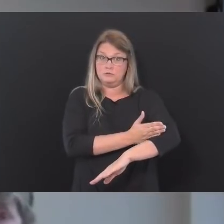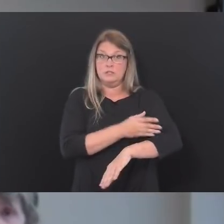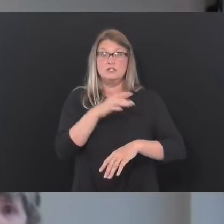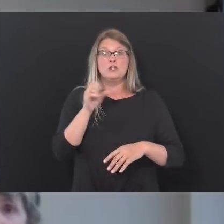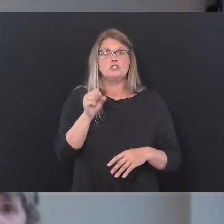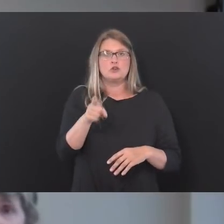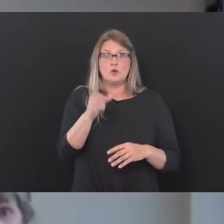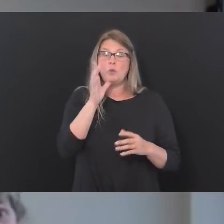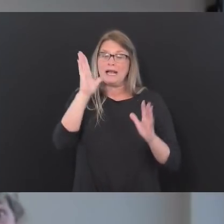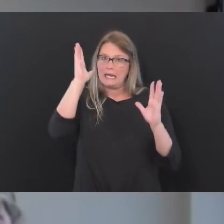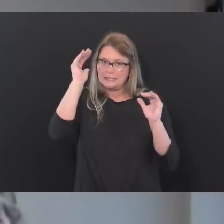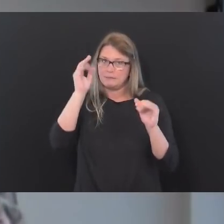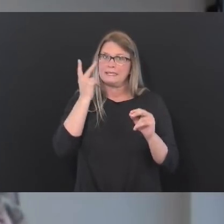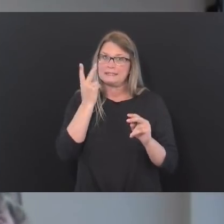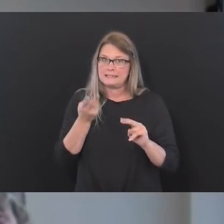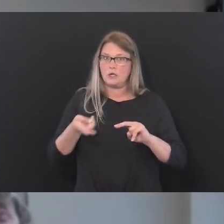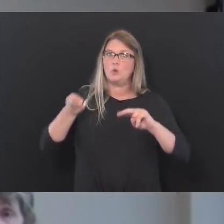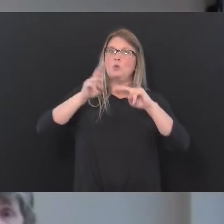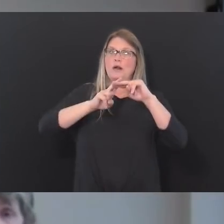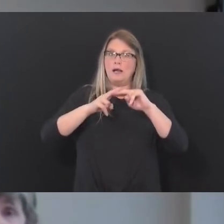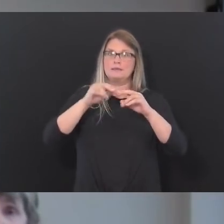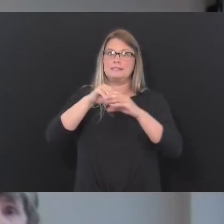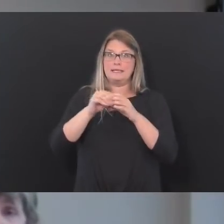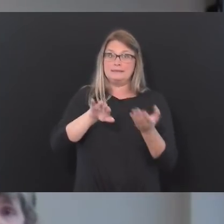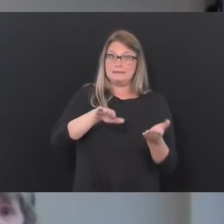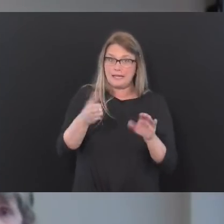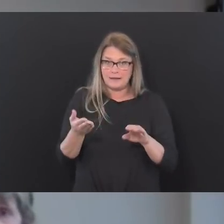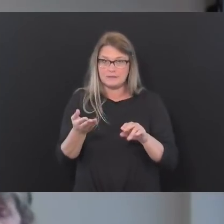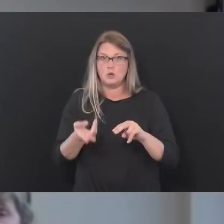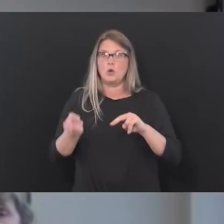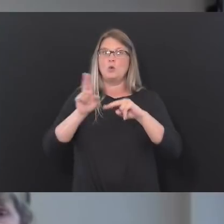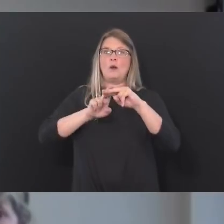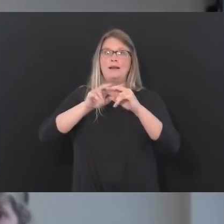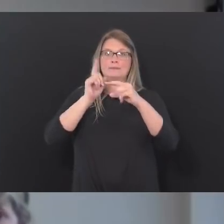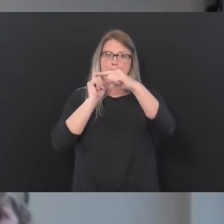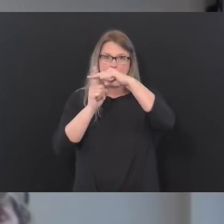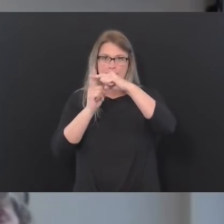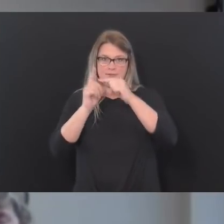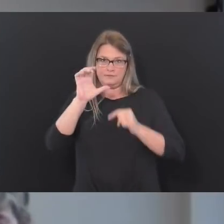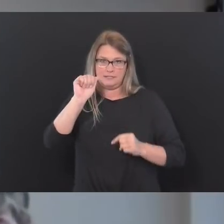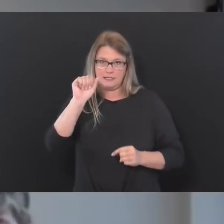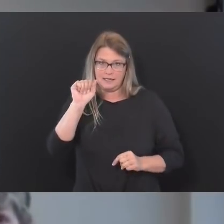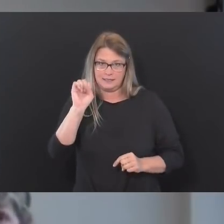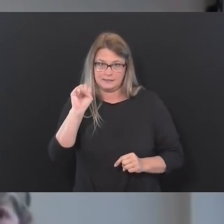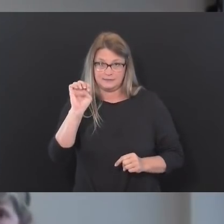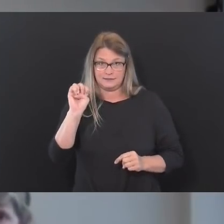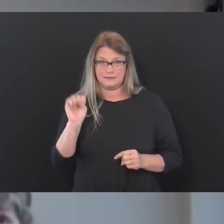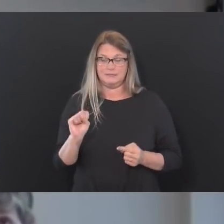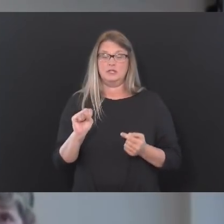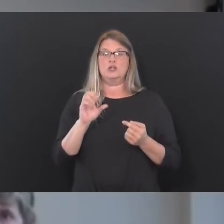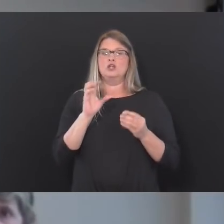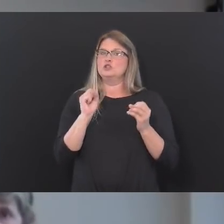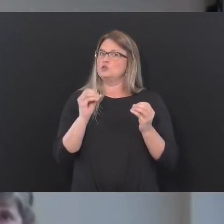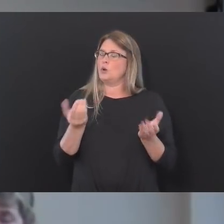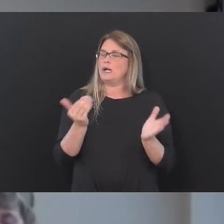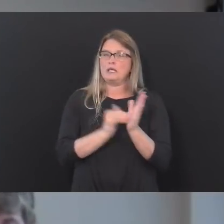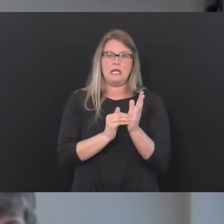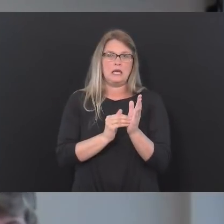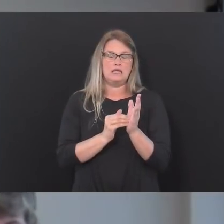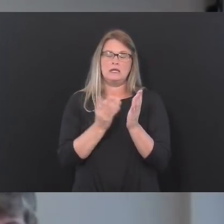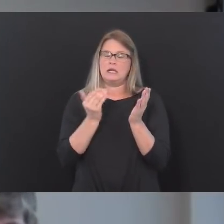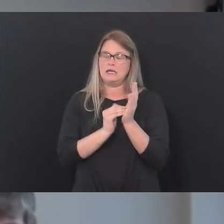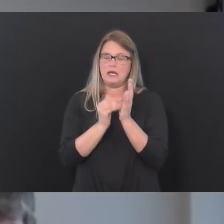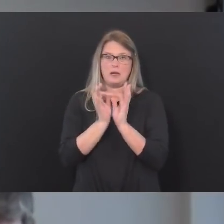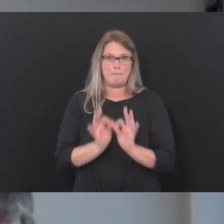in cases and rises in deaths, sadly. And so it just reiterates the importance, the critical